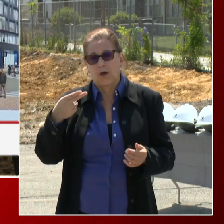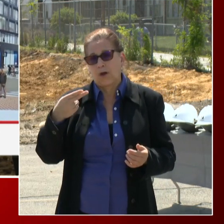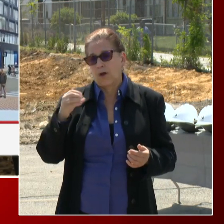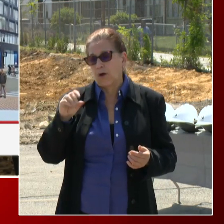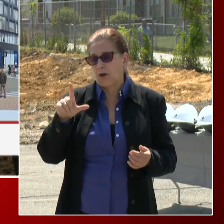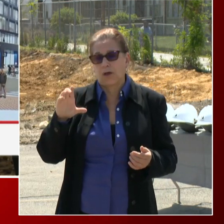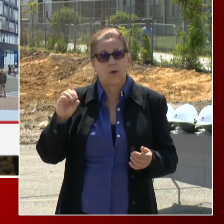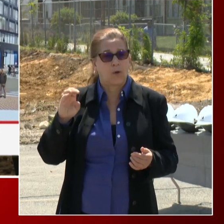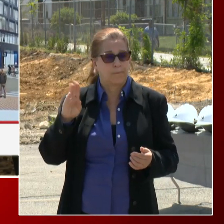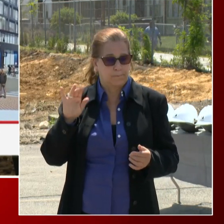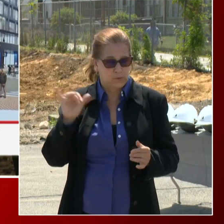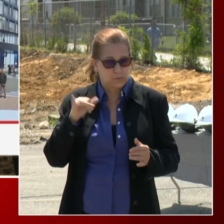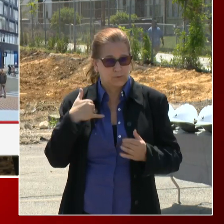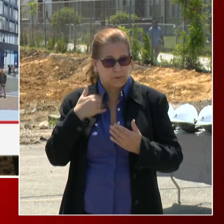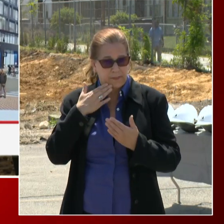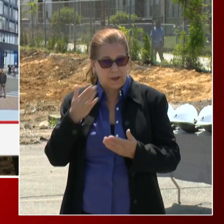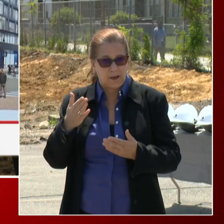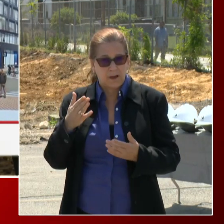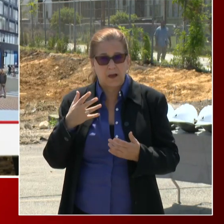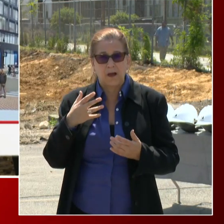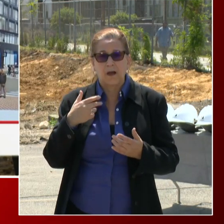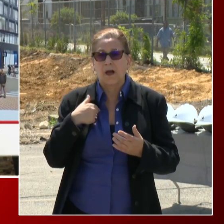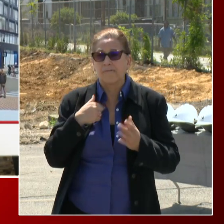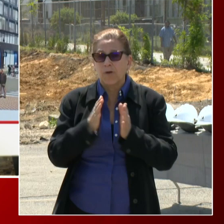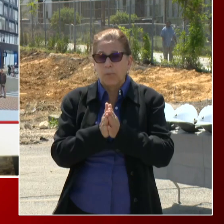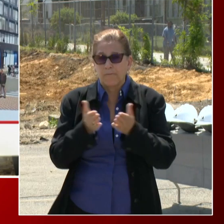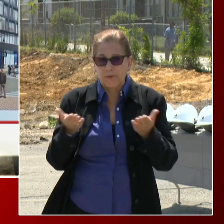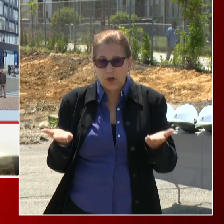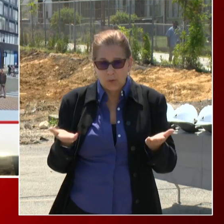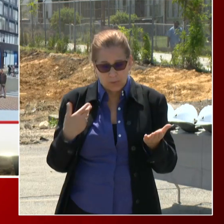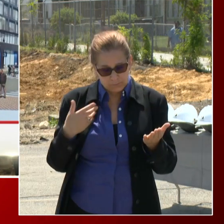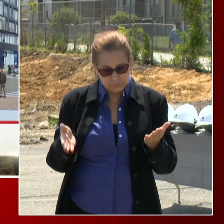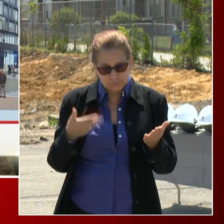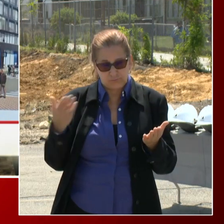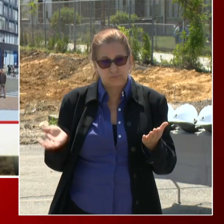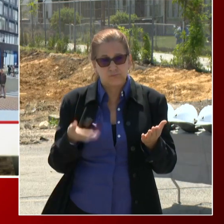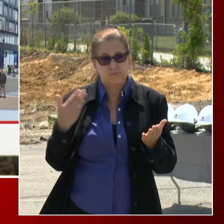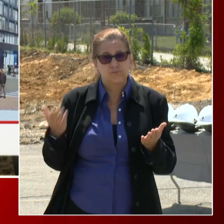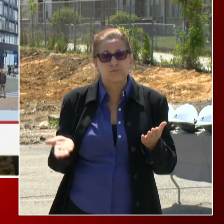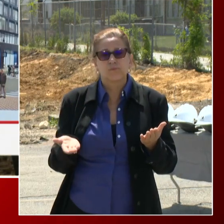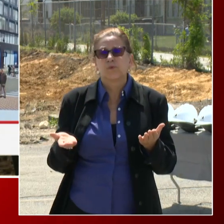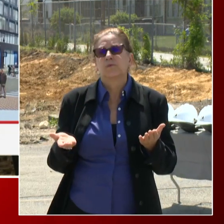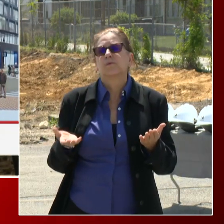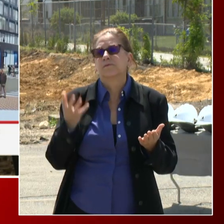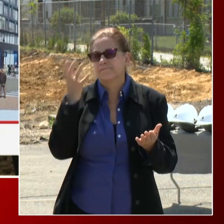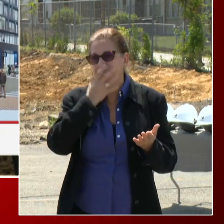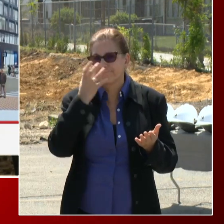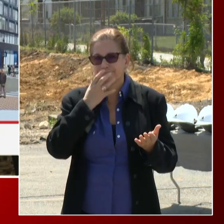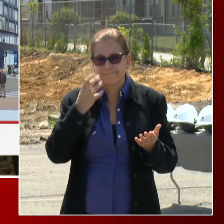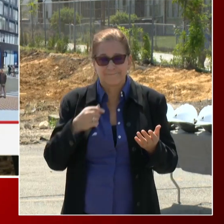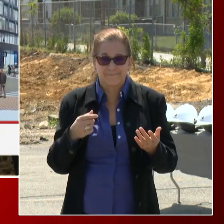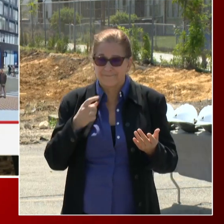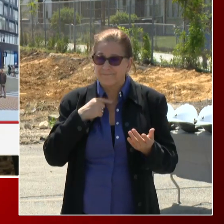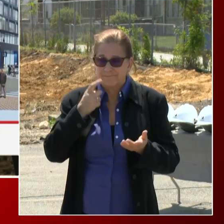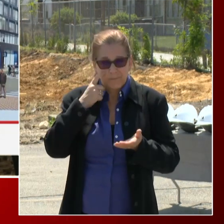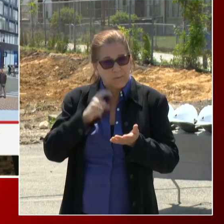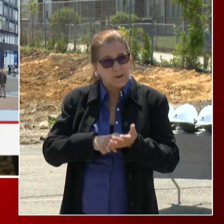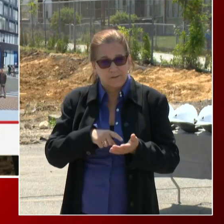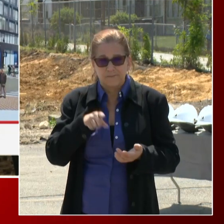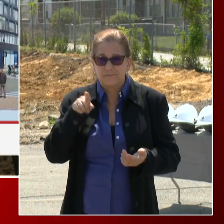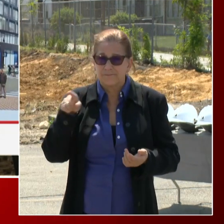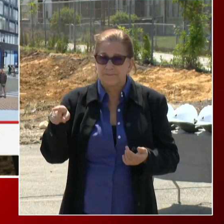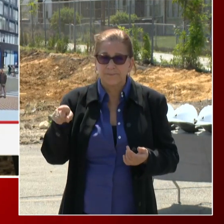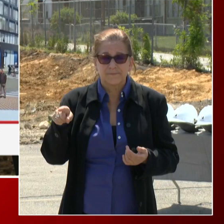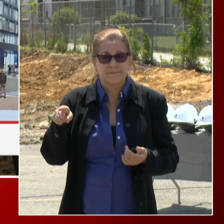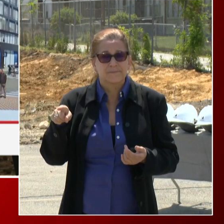to our portfolio division at the Department of General Services for making this happen. I'd like to give a special shout out to